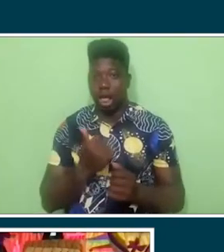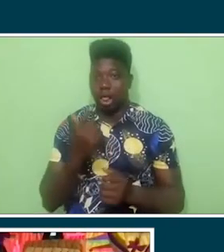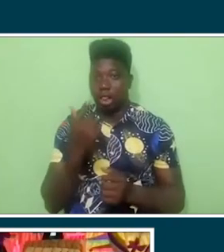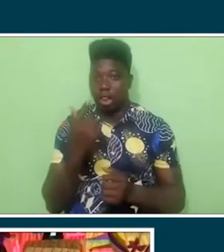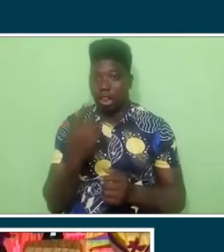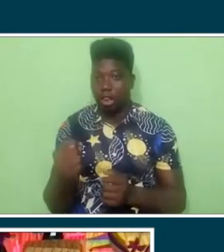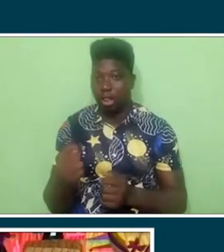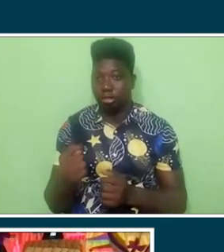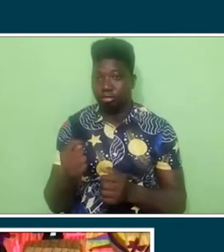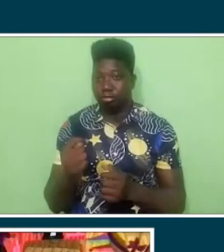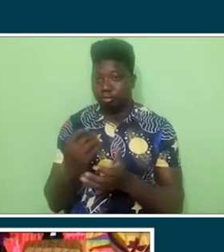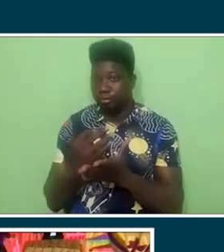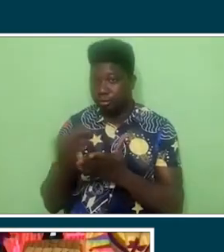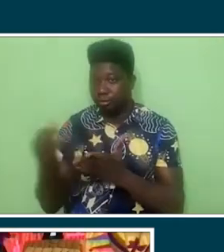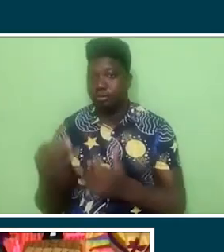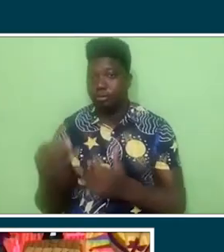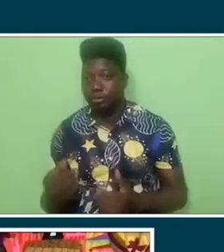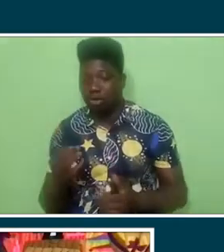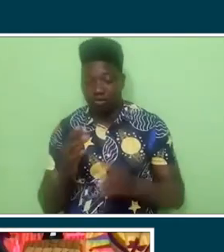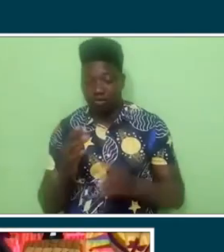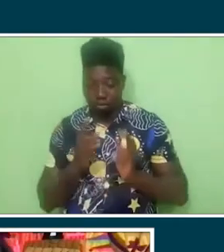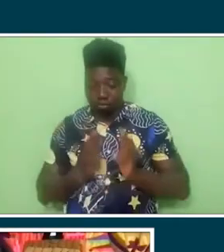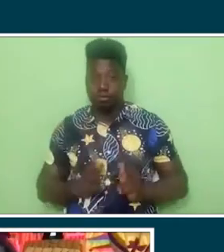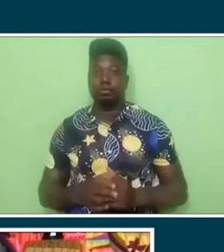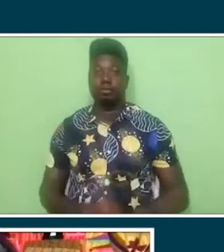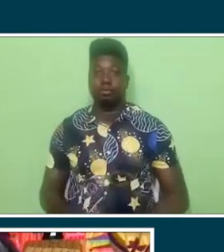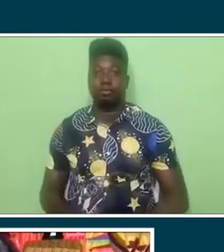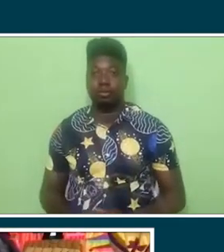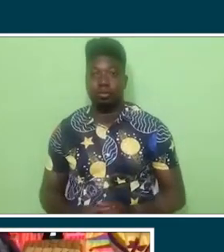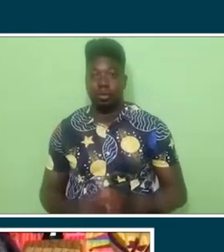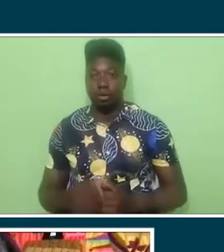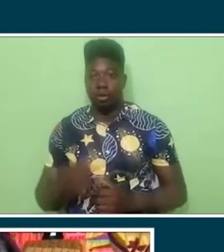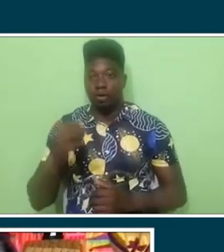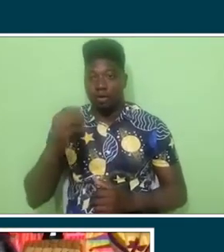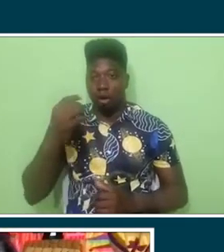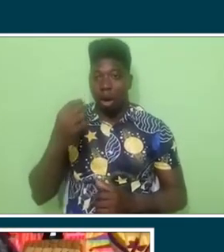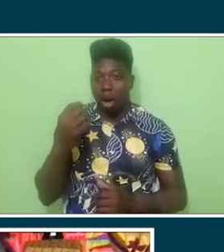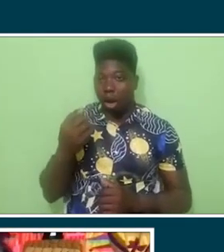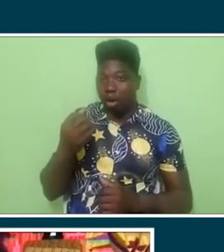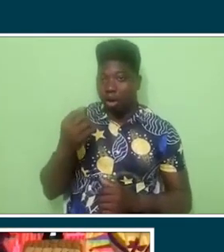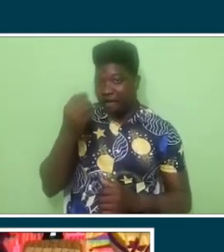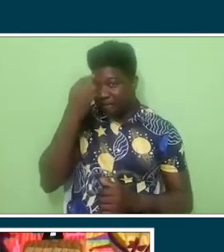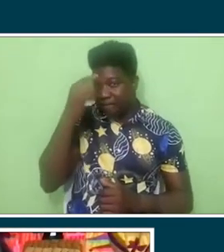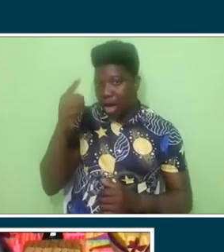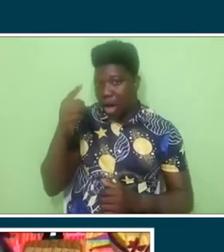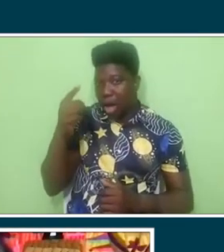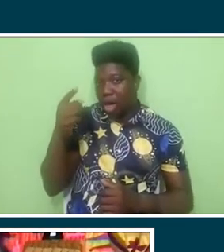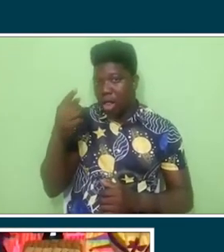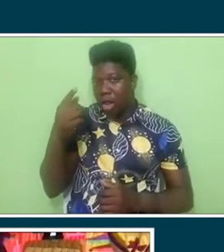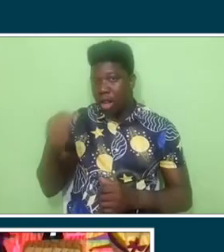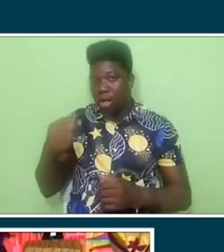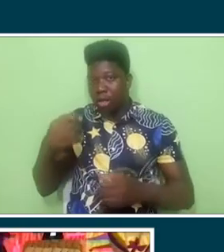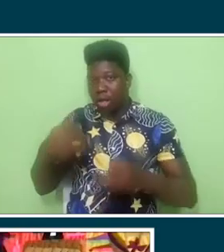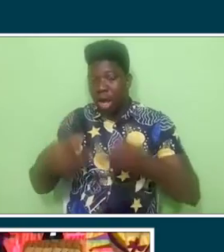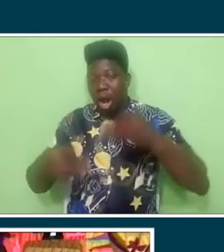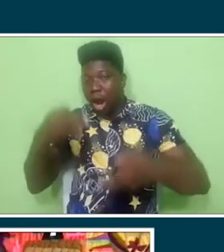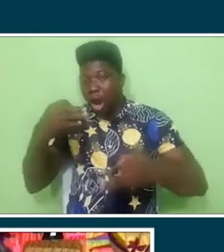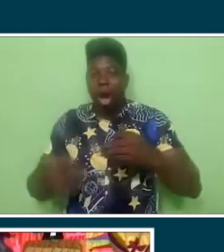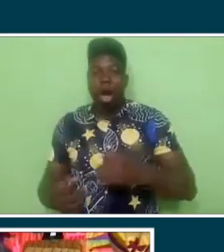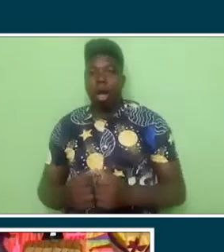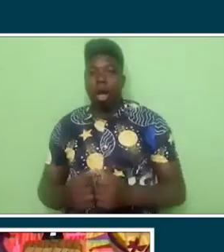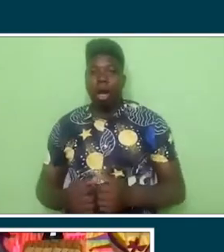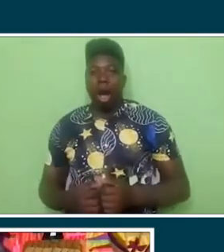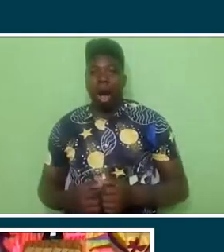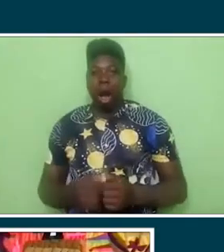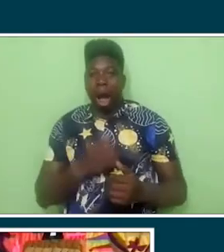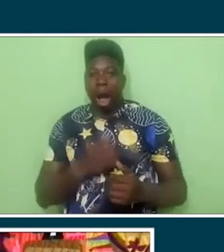of sort of classic state endorsed justice, the ways in which those